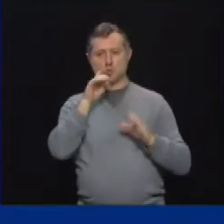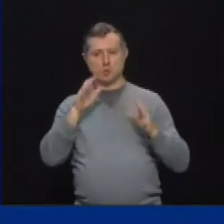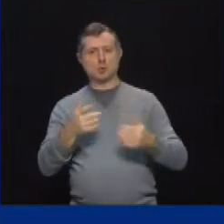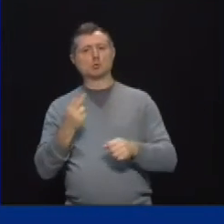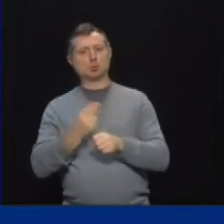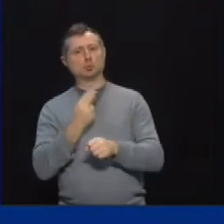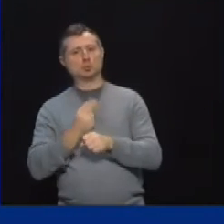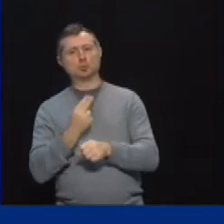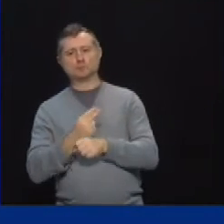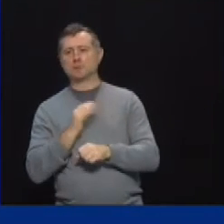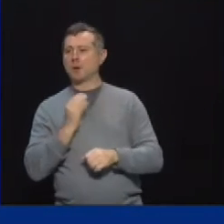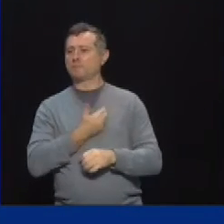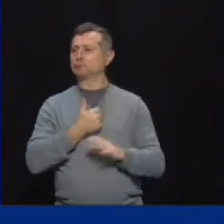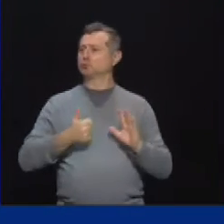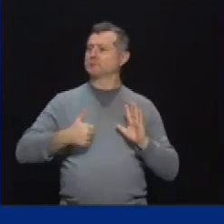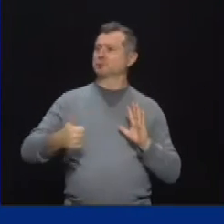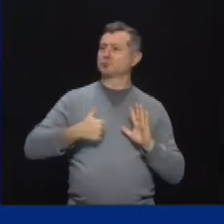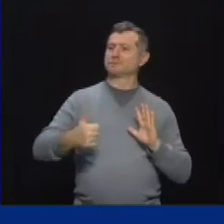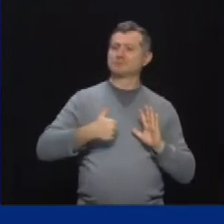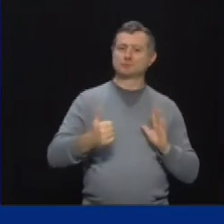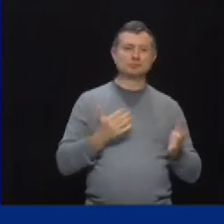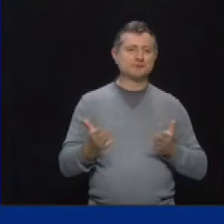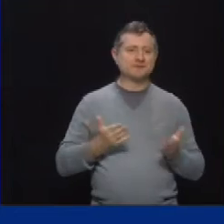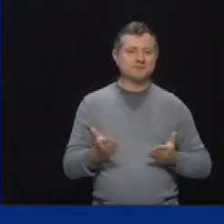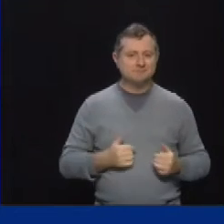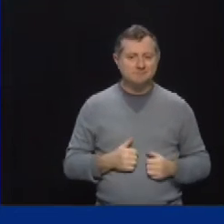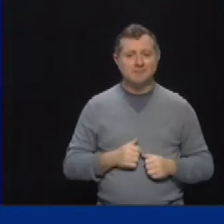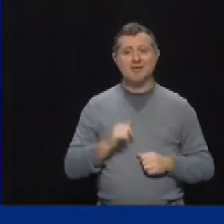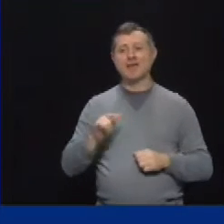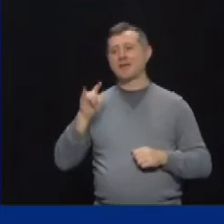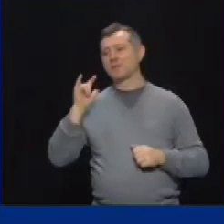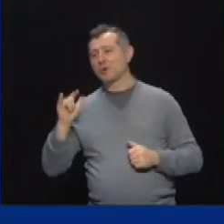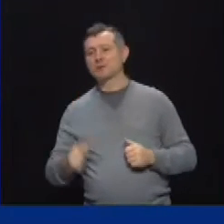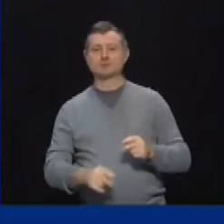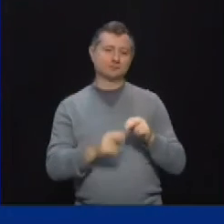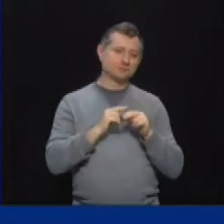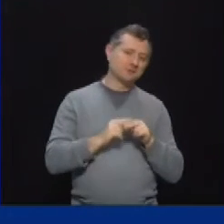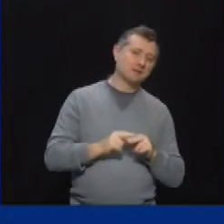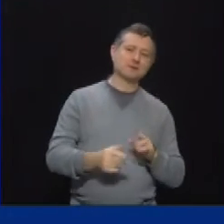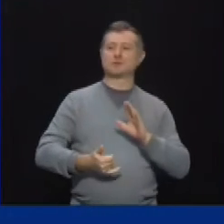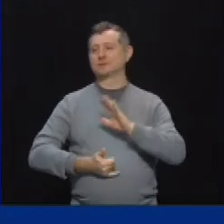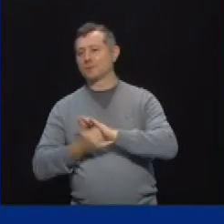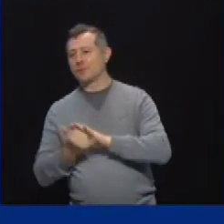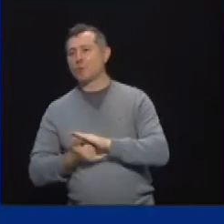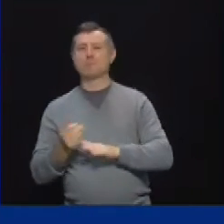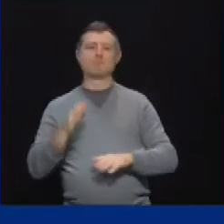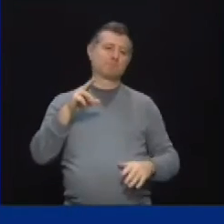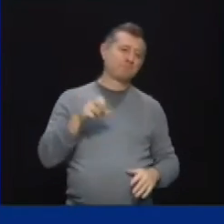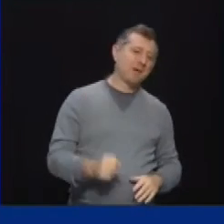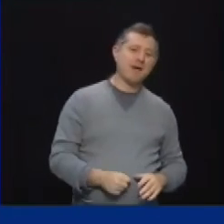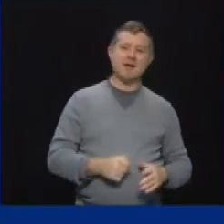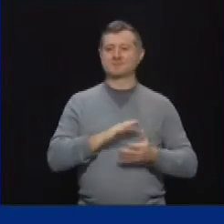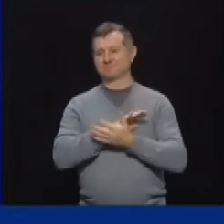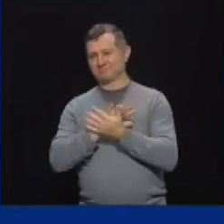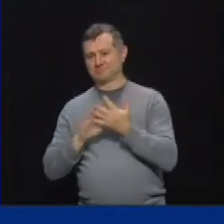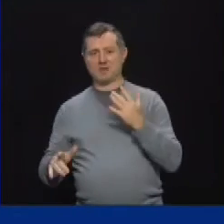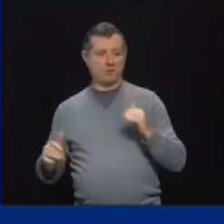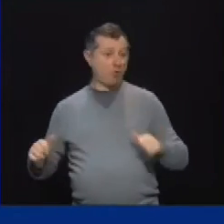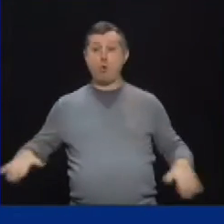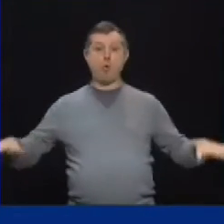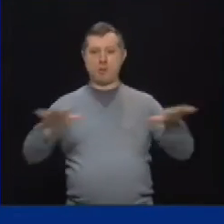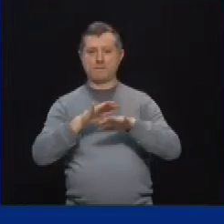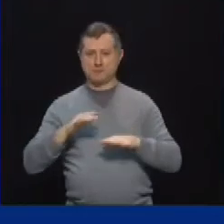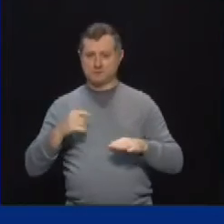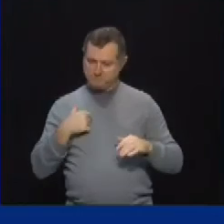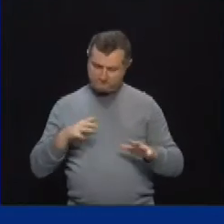of our transportation services, whether it's airplanes, trains, subways, buses. So I'm very focused on